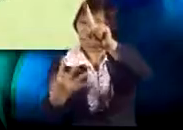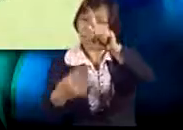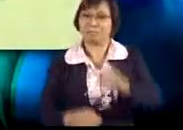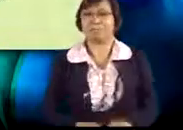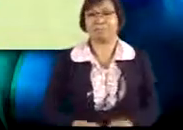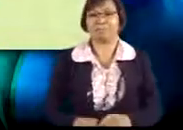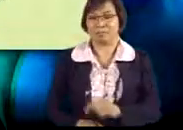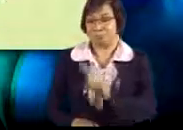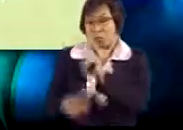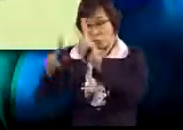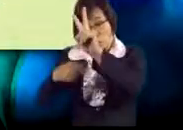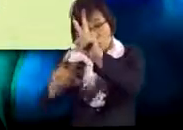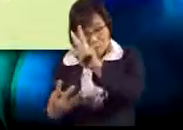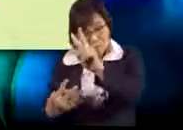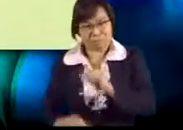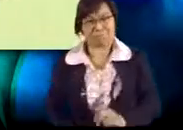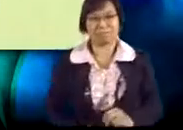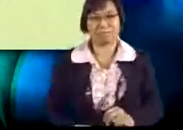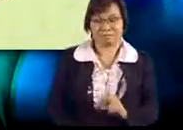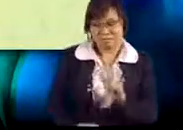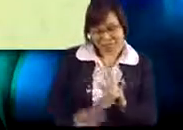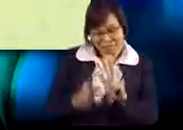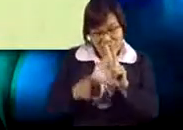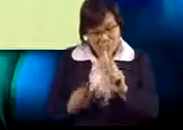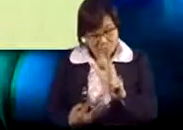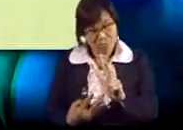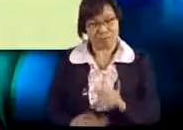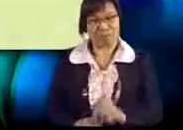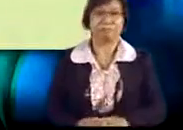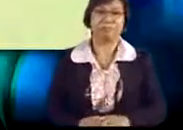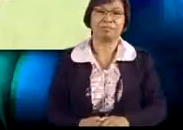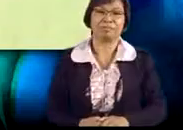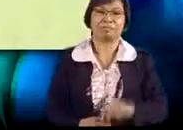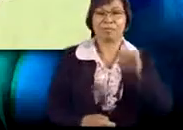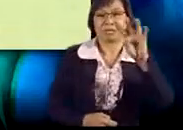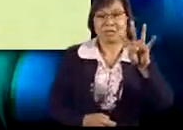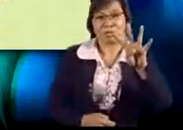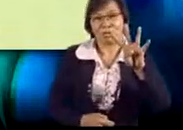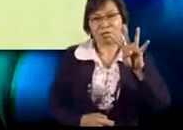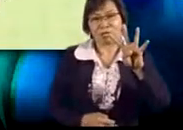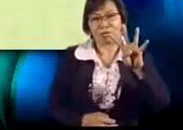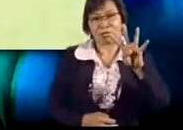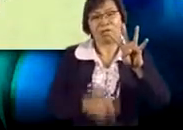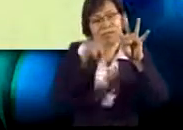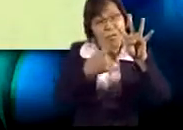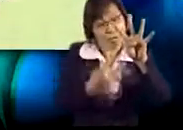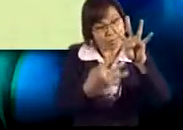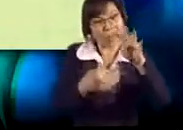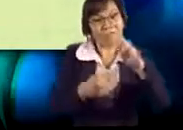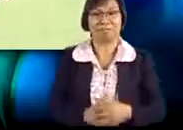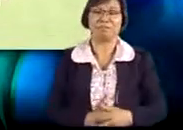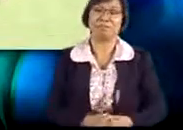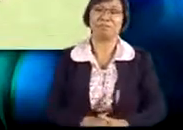1/4, 2/4, 3/4, and 4